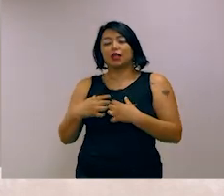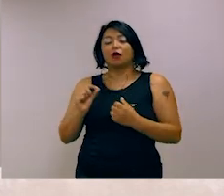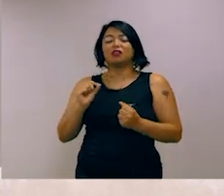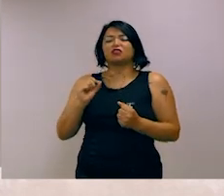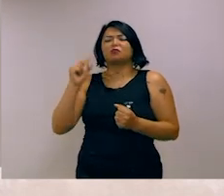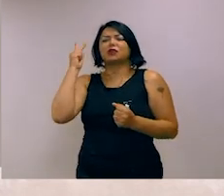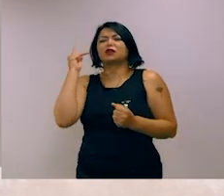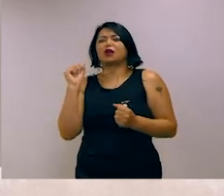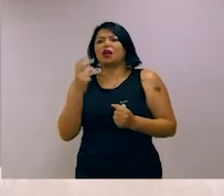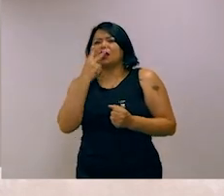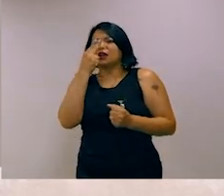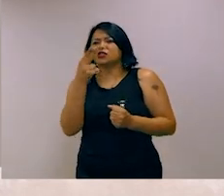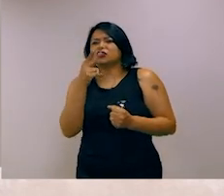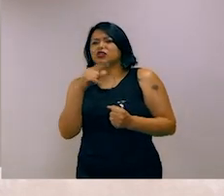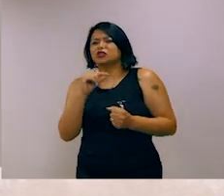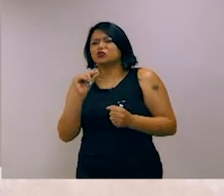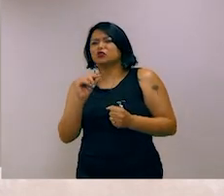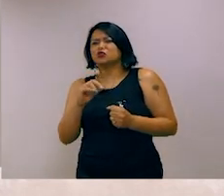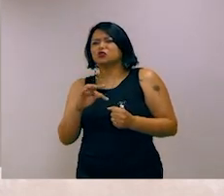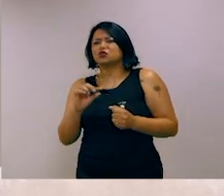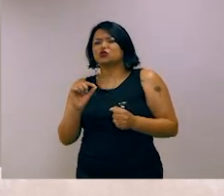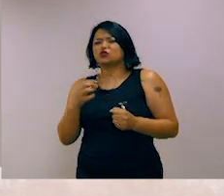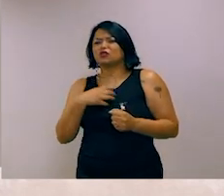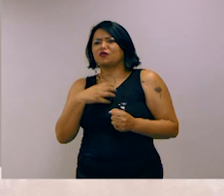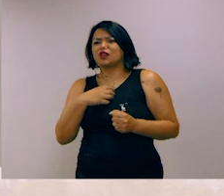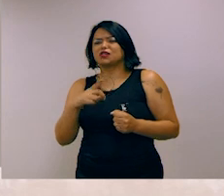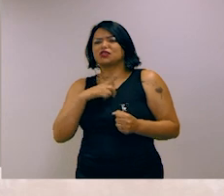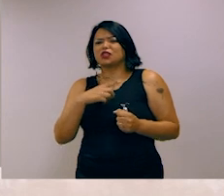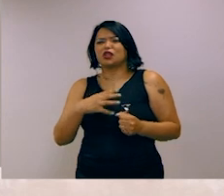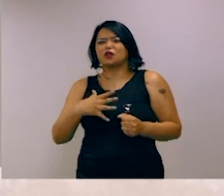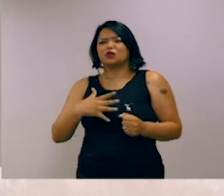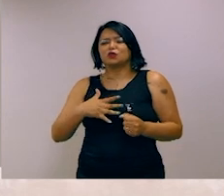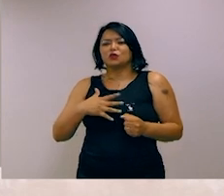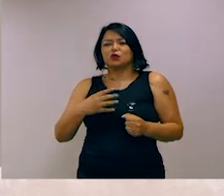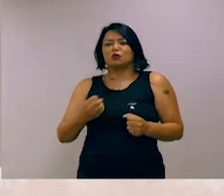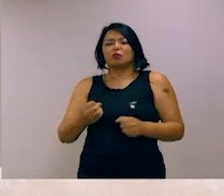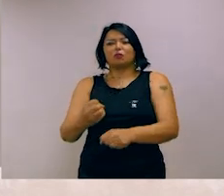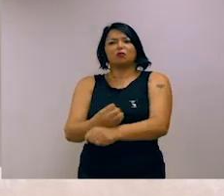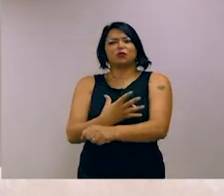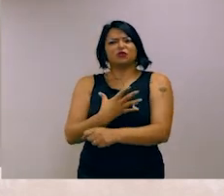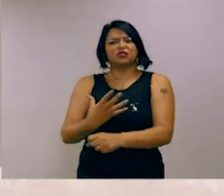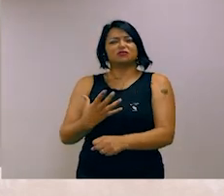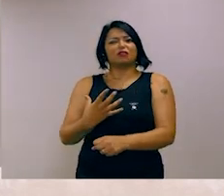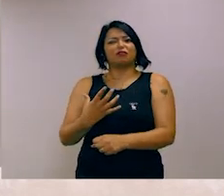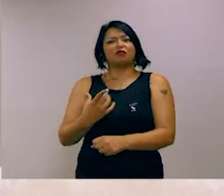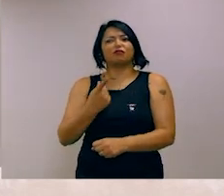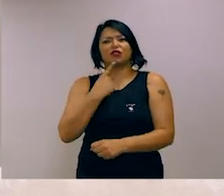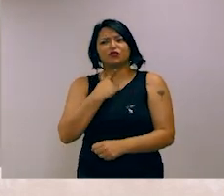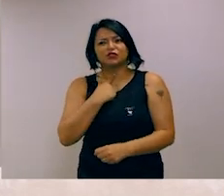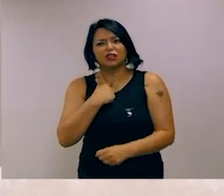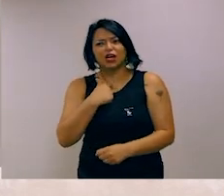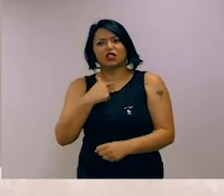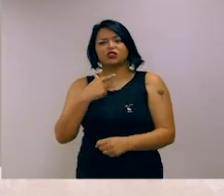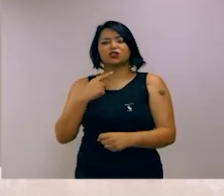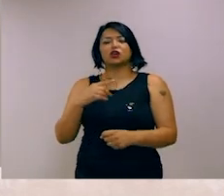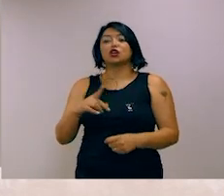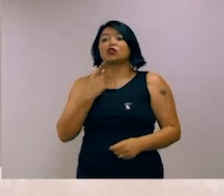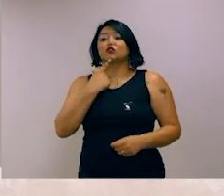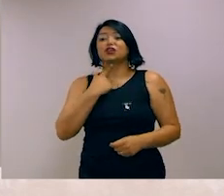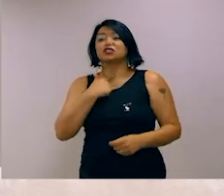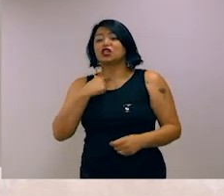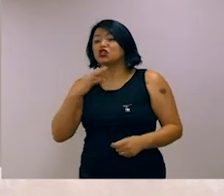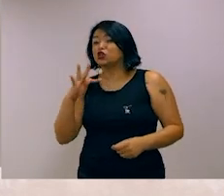of motivation and friction. So motivation is basically whatever makes you want to do this action, this